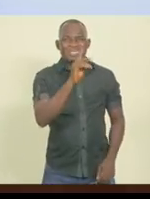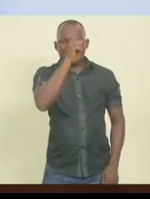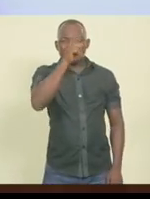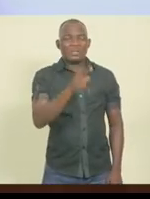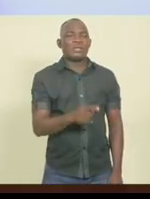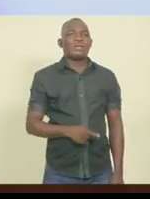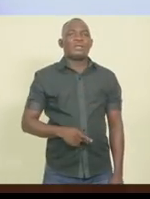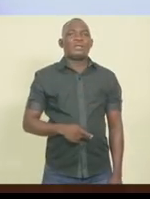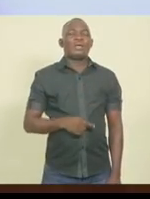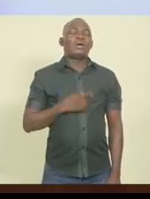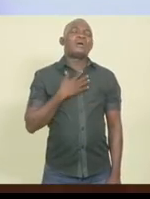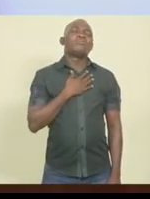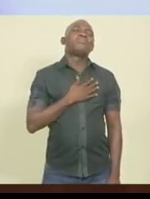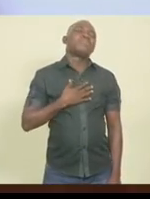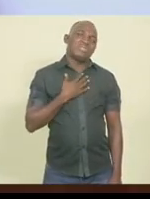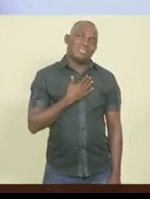Just don't leave me, please.